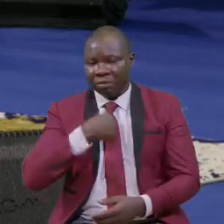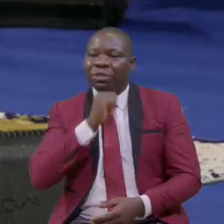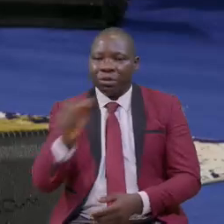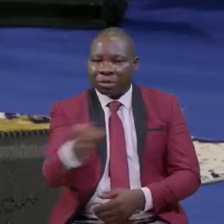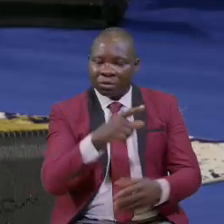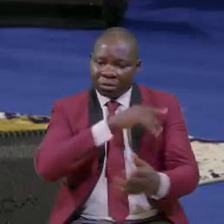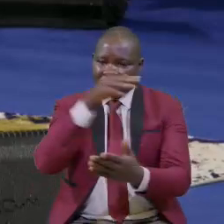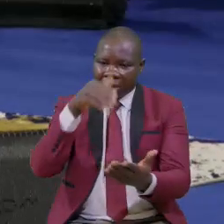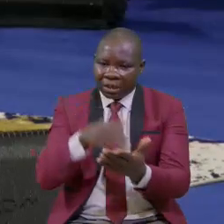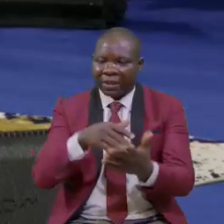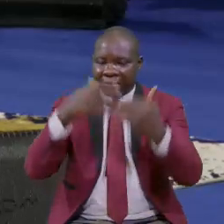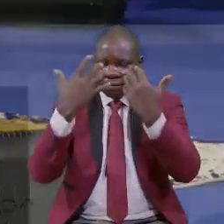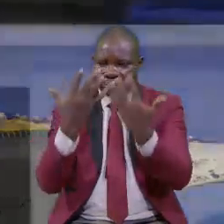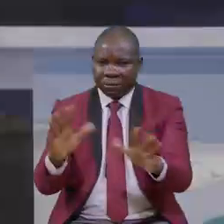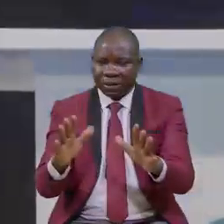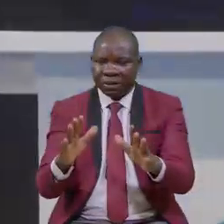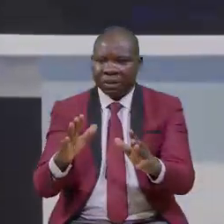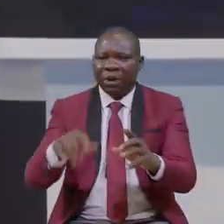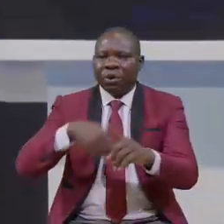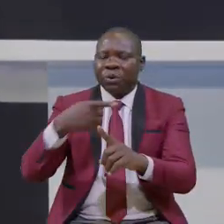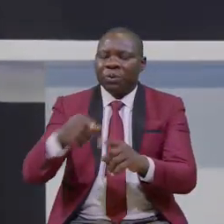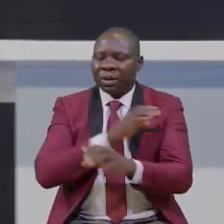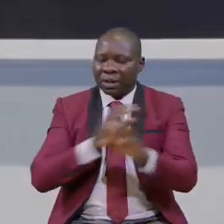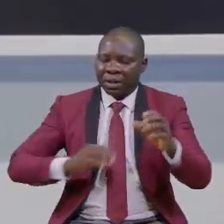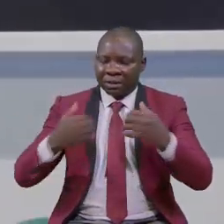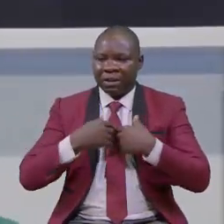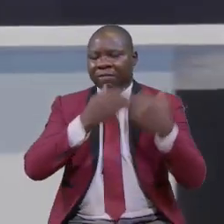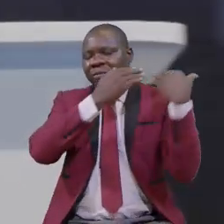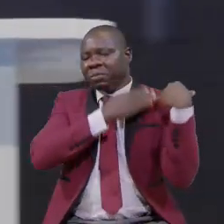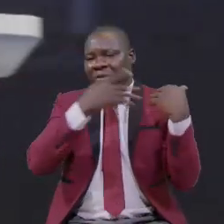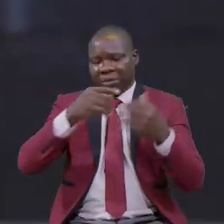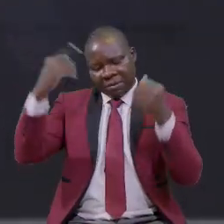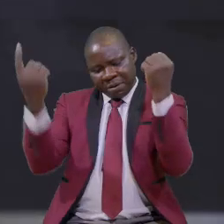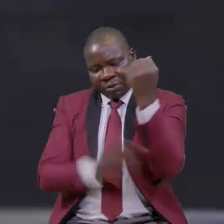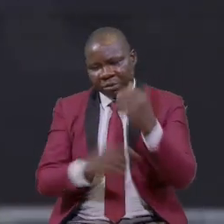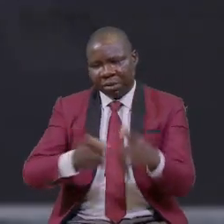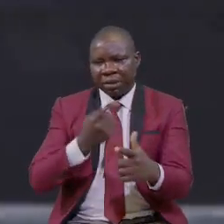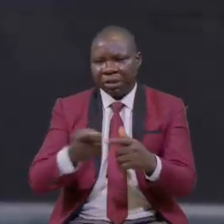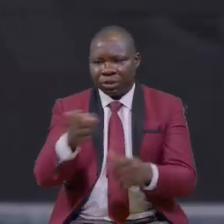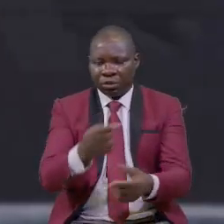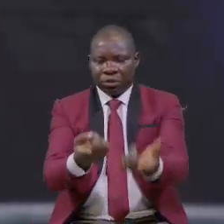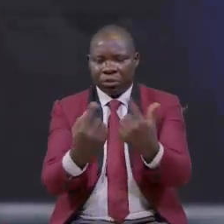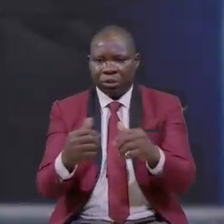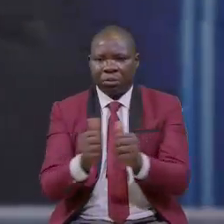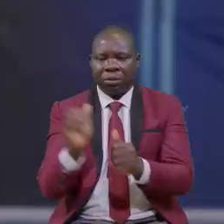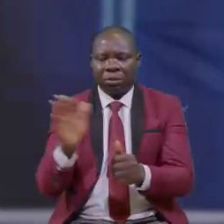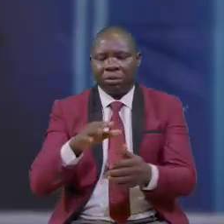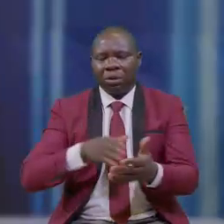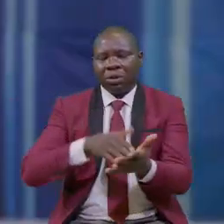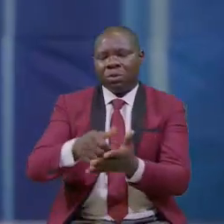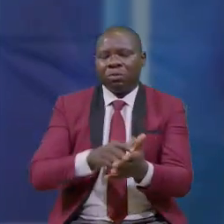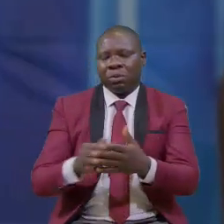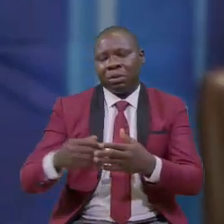Now, when Christ has borne the punishment, and then you come with your weak shoulder, your